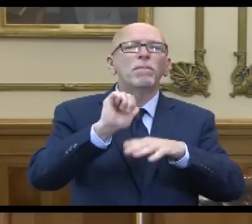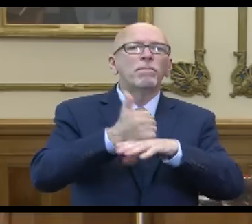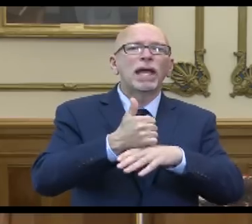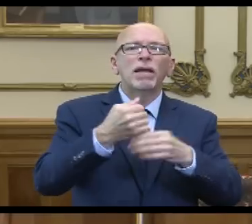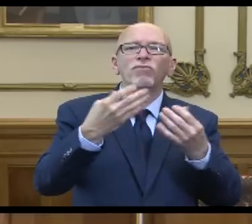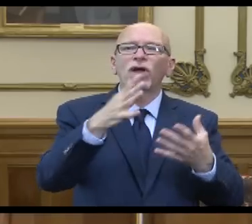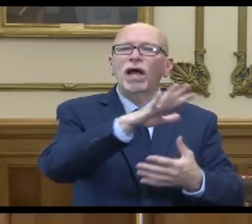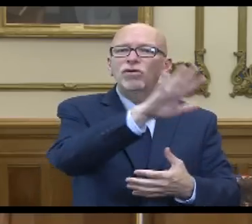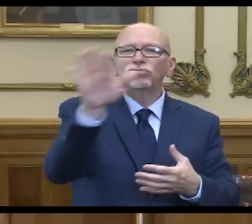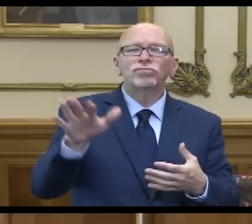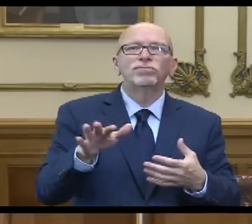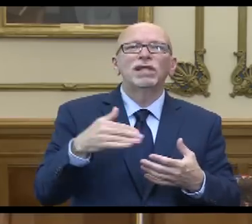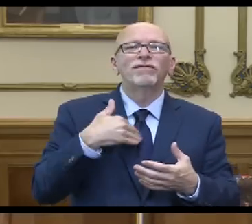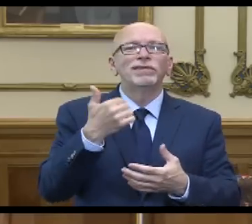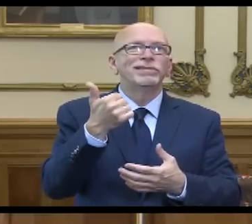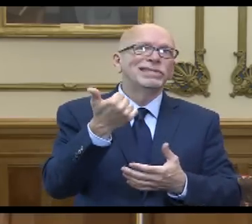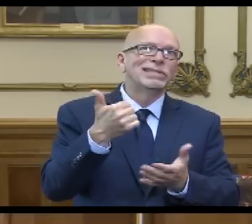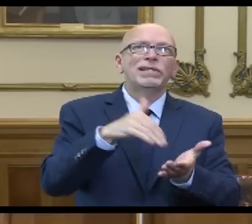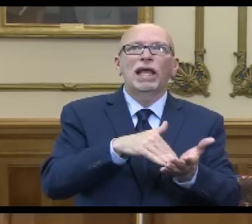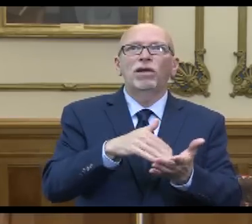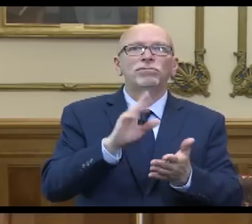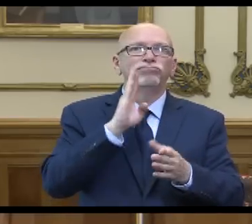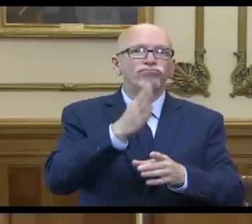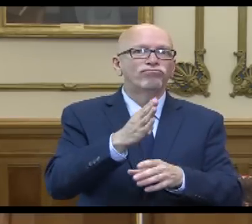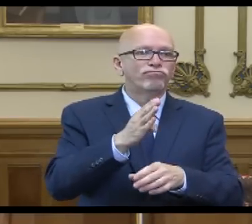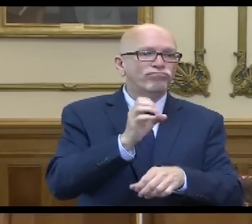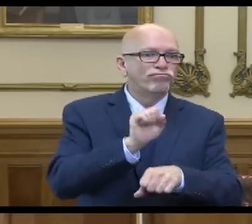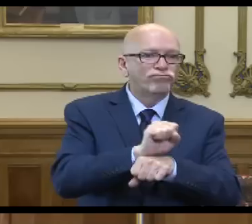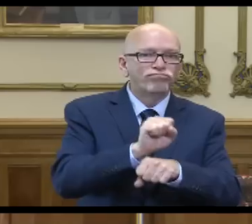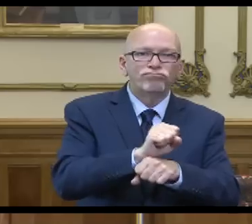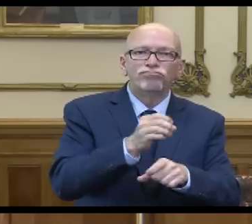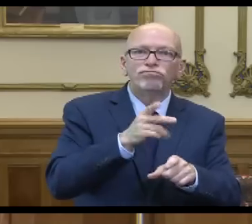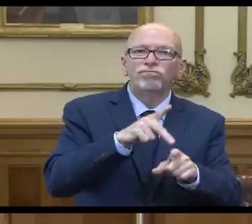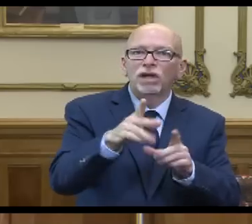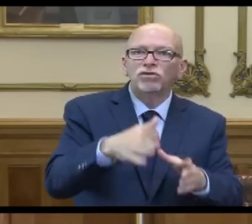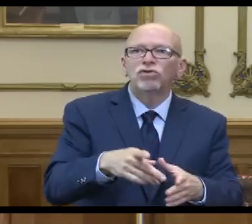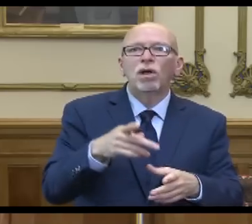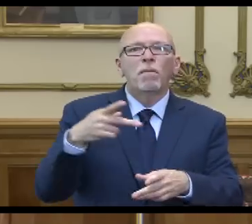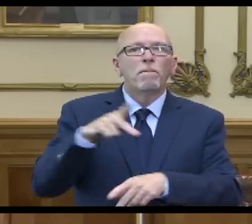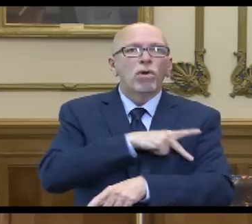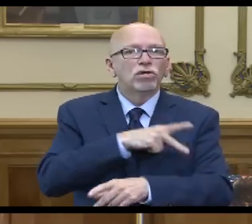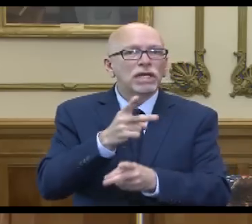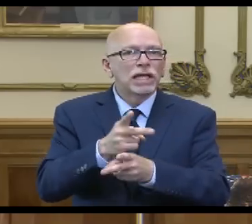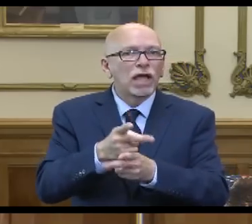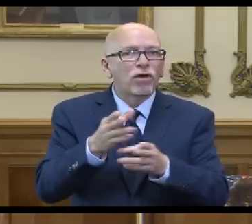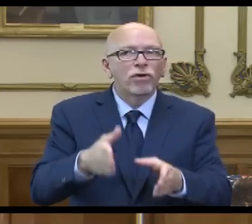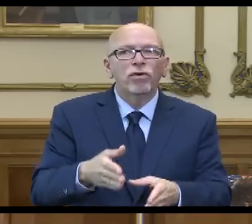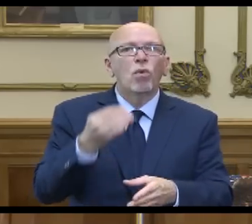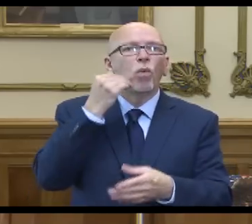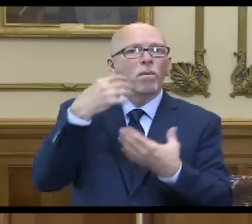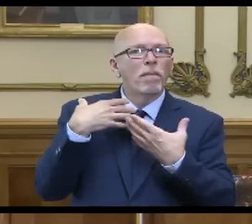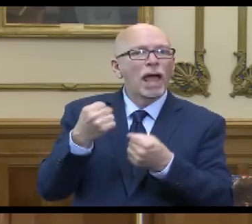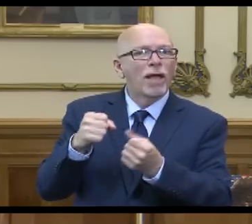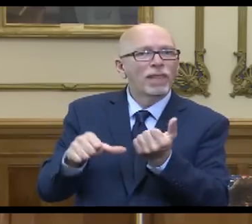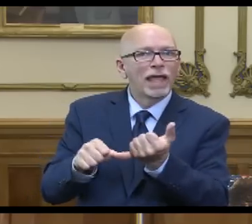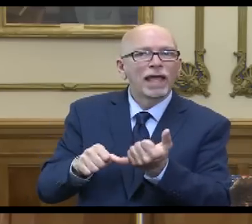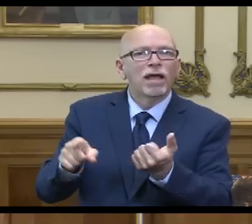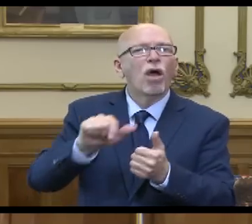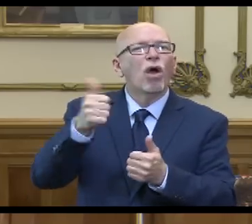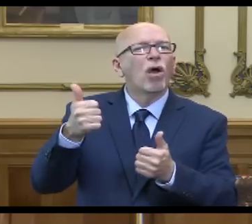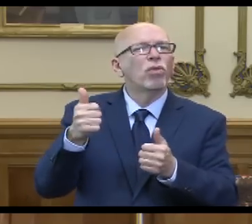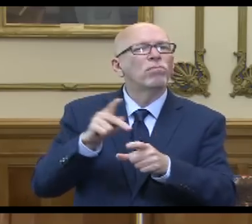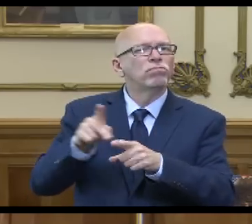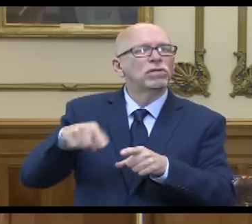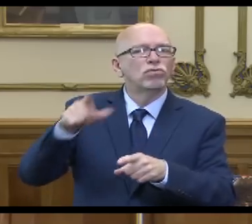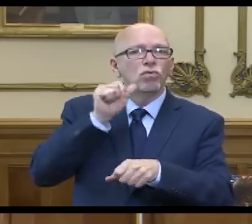providers who employ tens of thousands of direct support professionals, personal care attendants, home health aides, and other human service professionals who